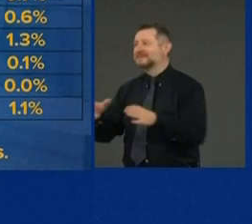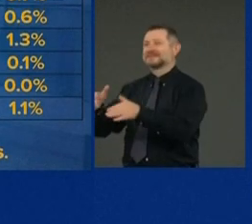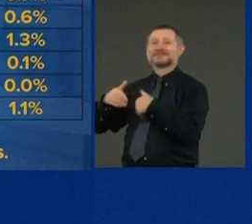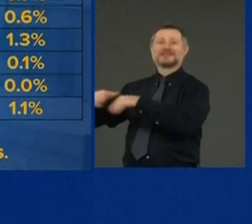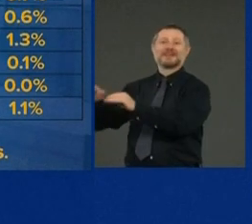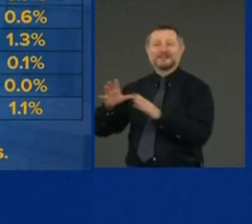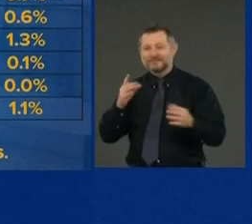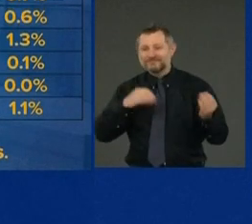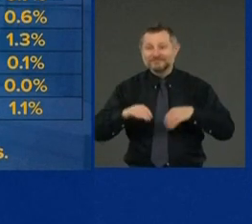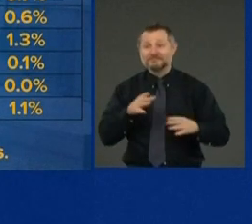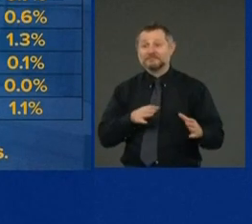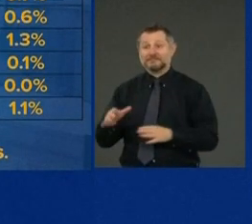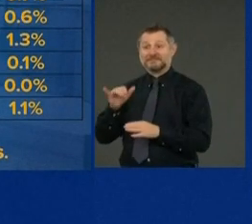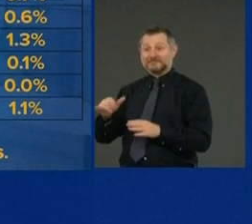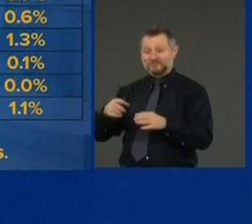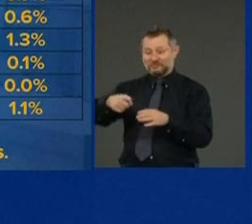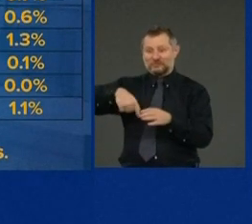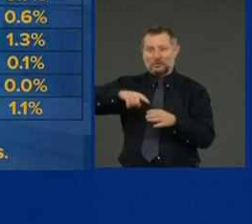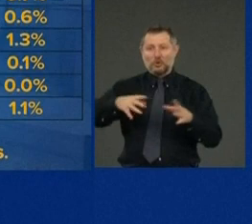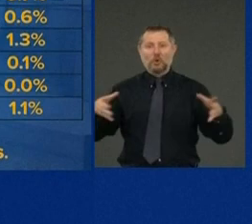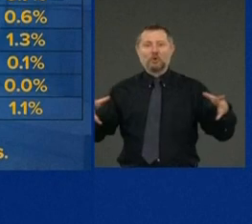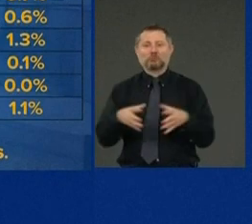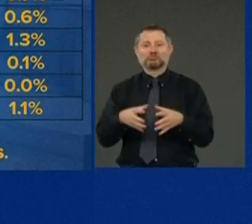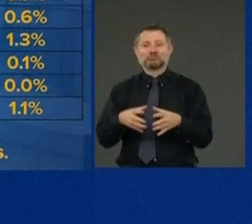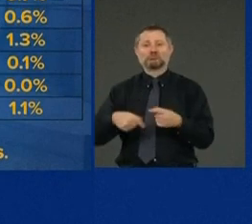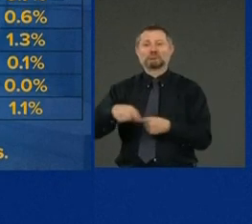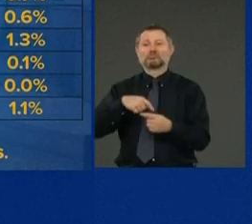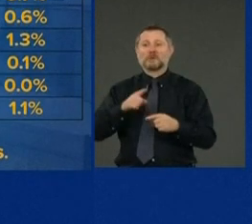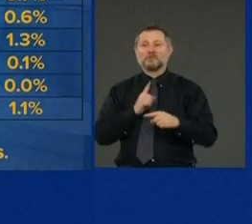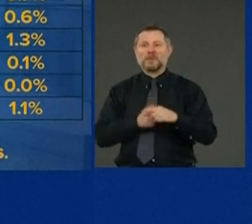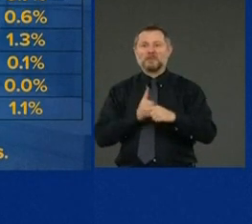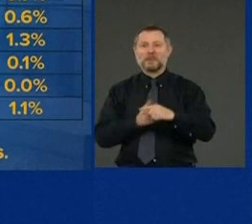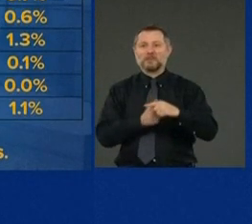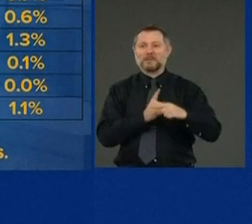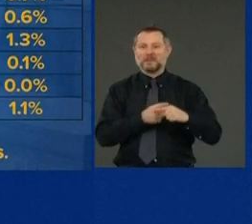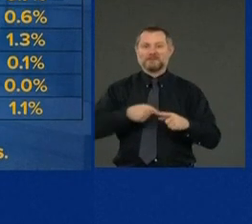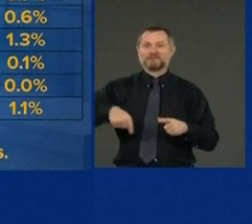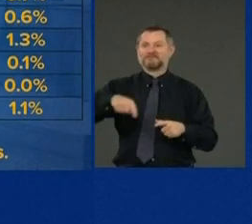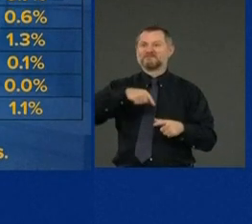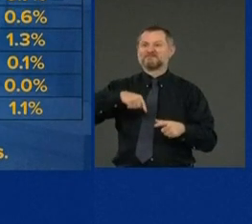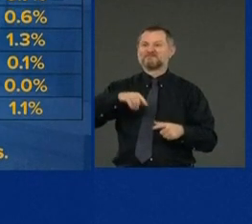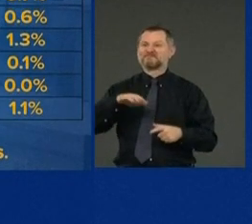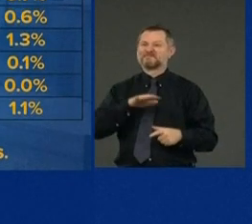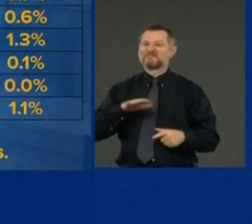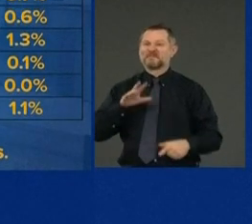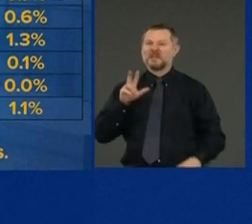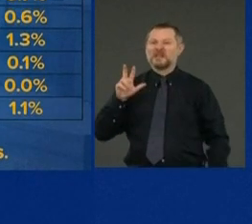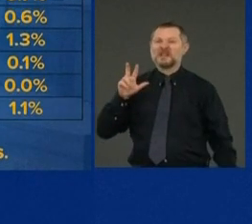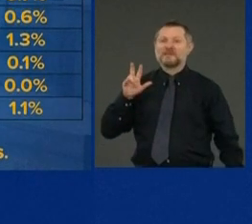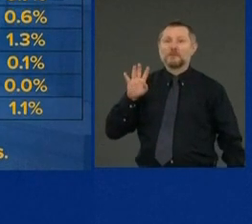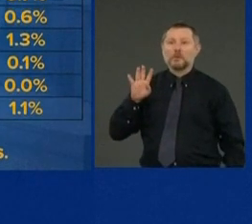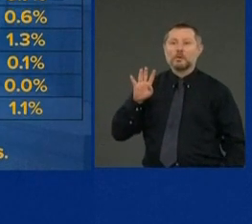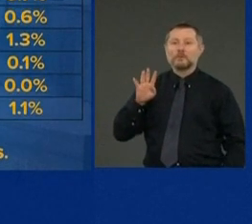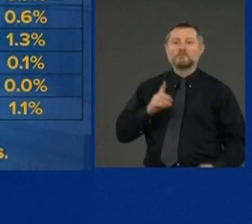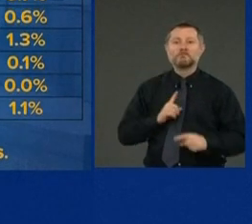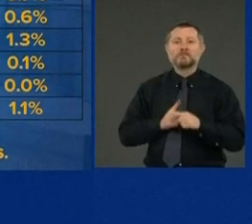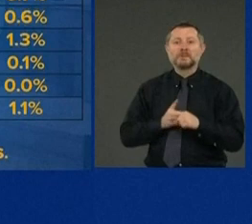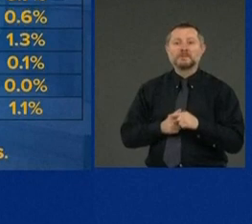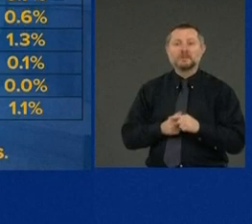is a cluster of cases in that apple manufacturing plant, about 34 positives in one